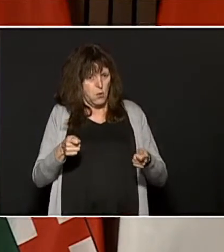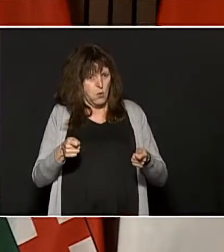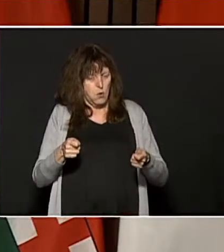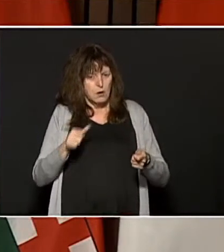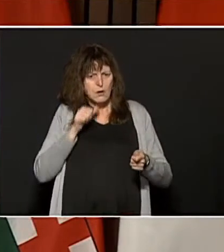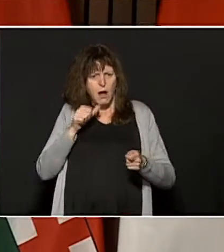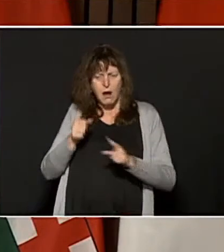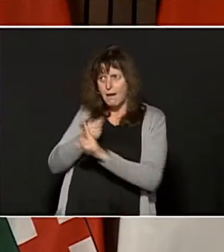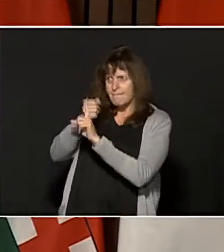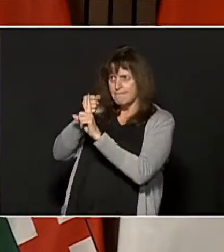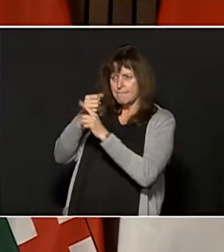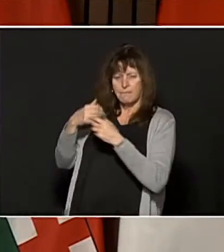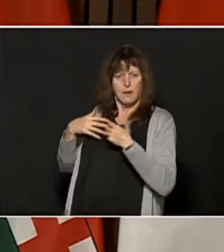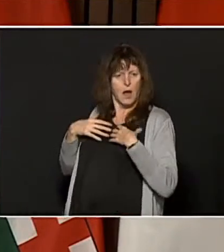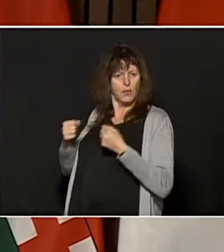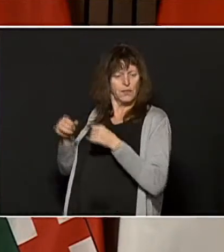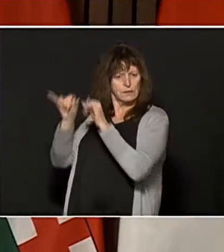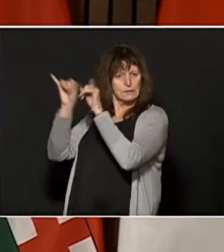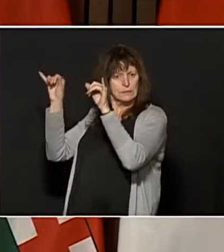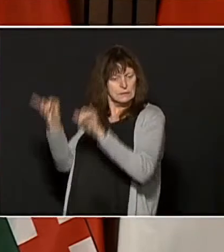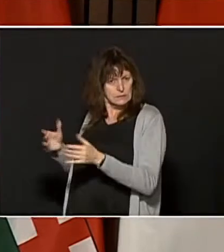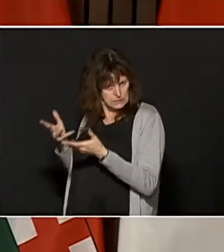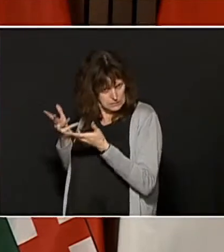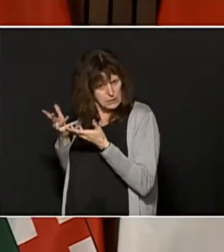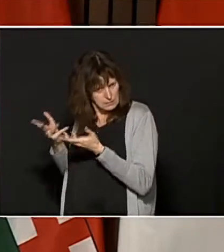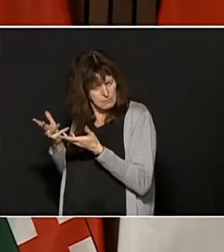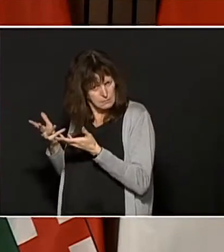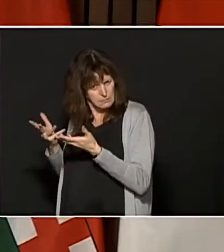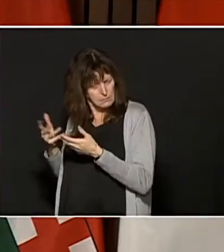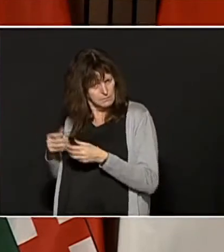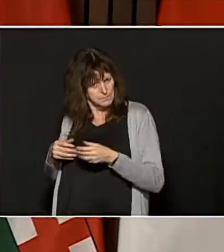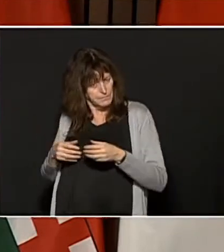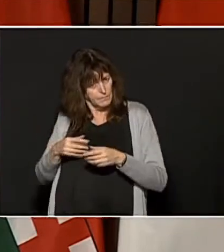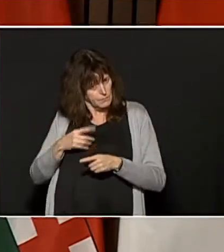level of cases, though. As we get more and more vaccination, as